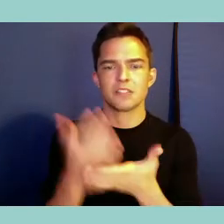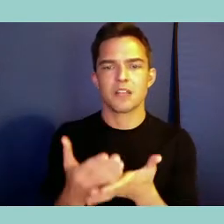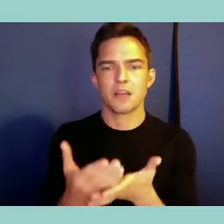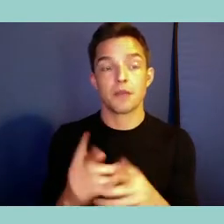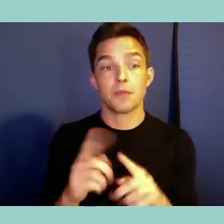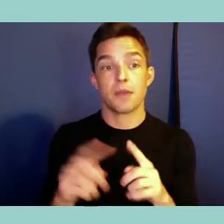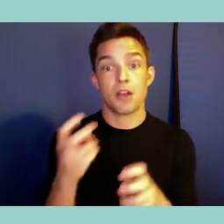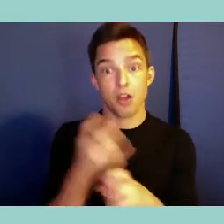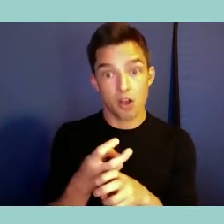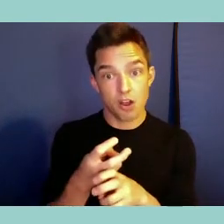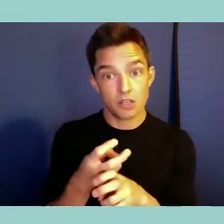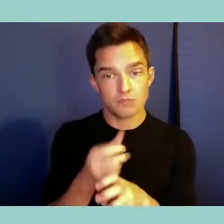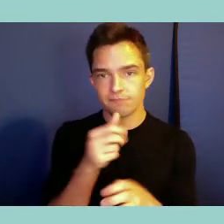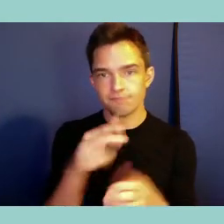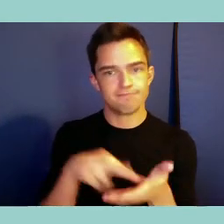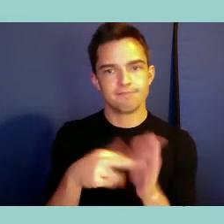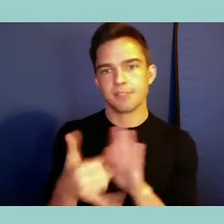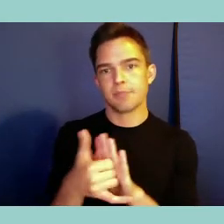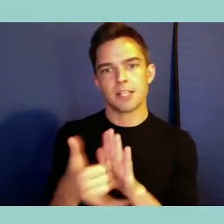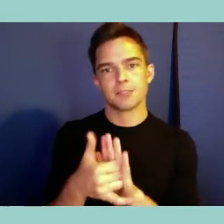But hard is not impossible.